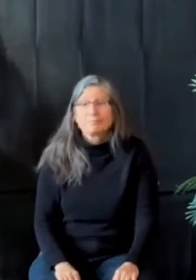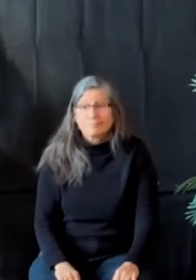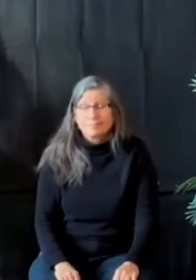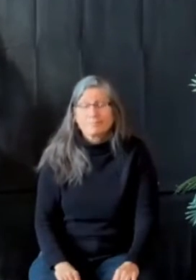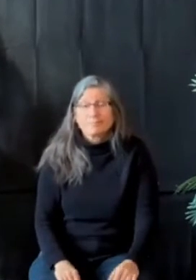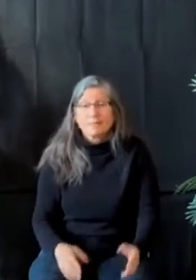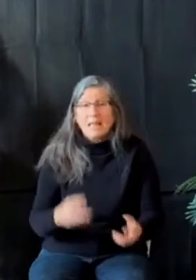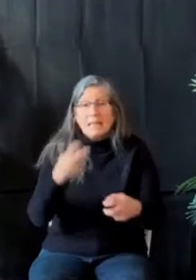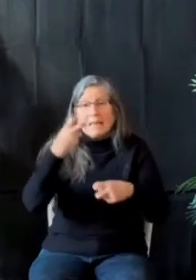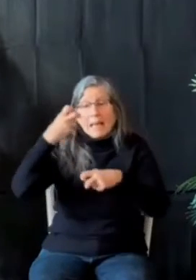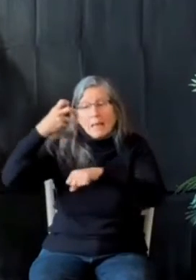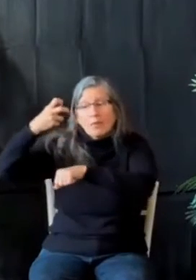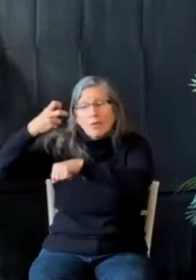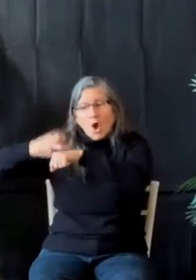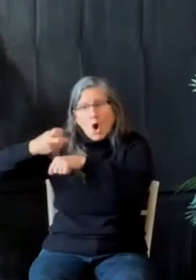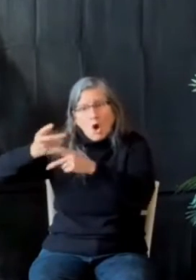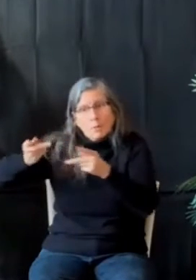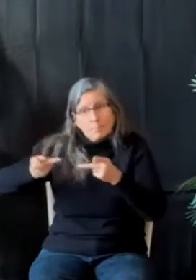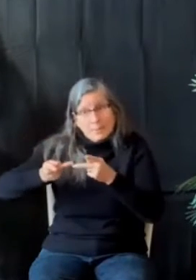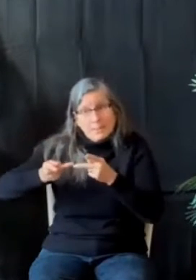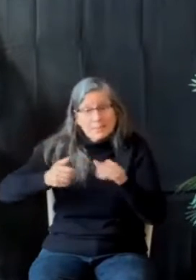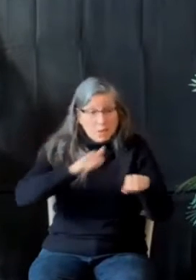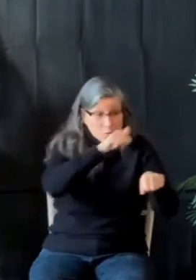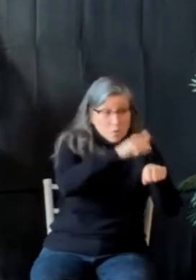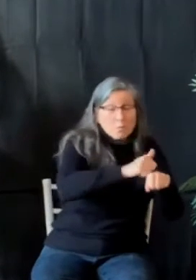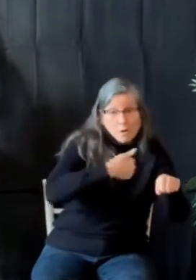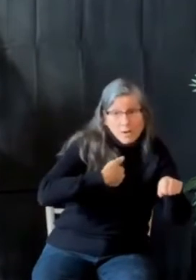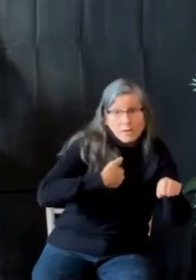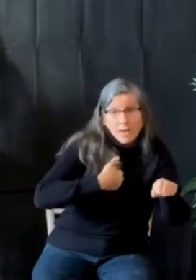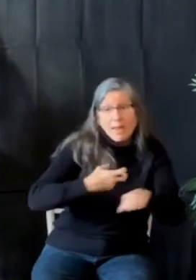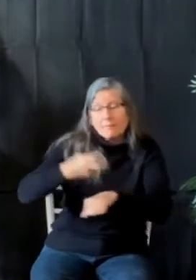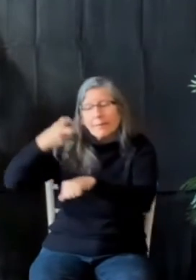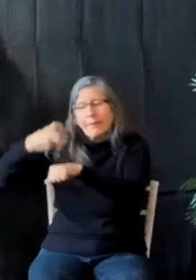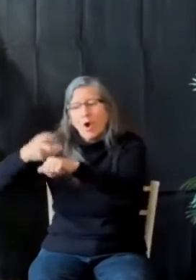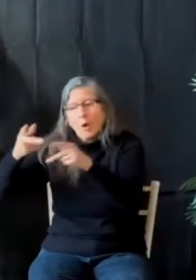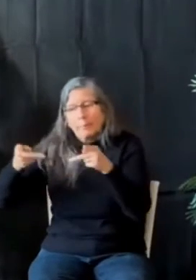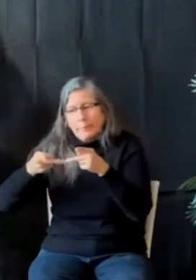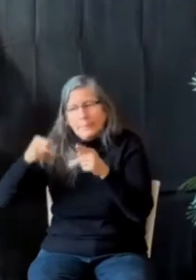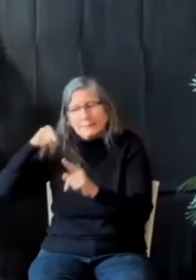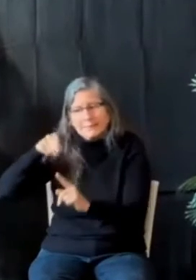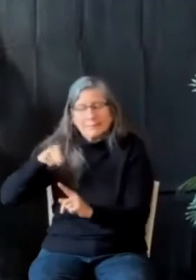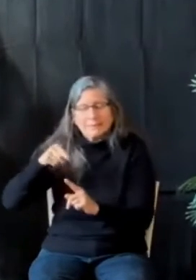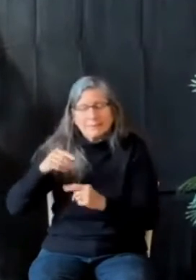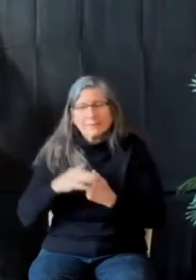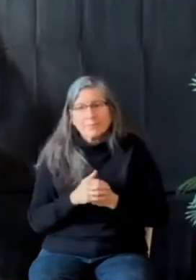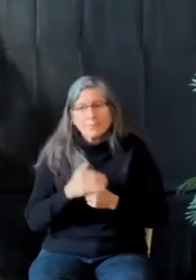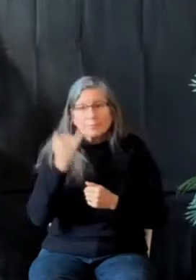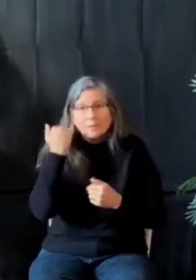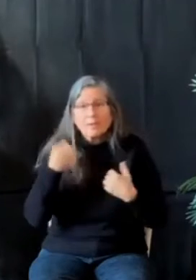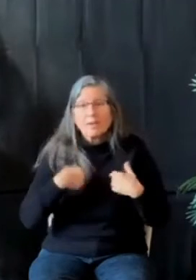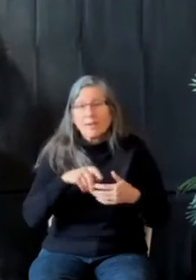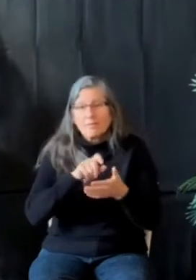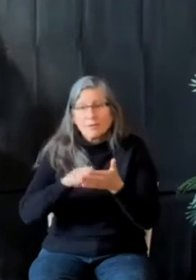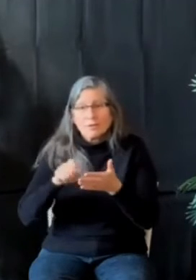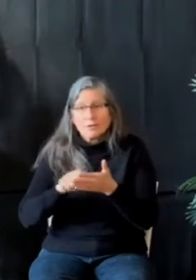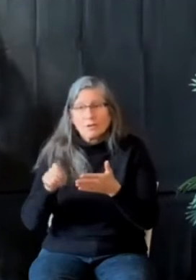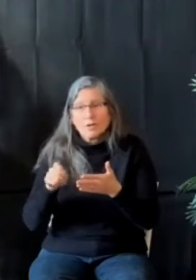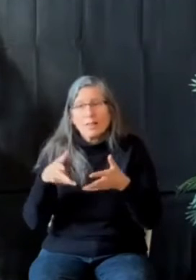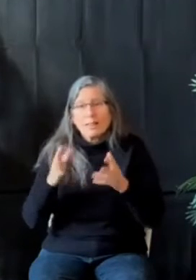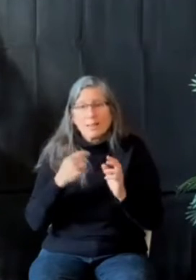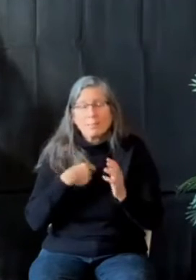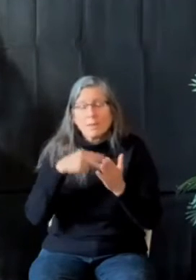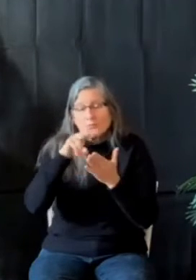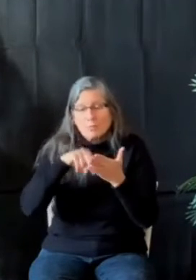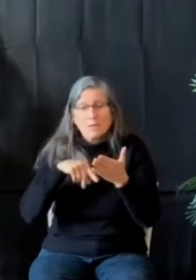Here's the hard place. We've got the rock and the hard place. Now, if you have your notes there in front of you, let me read this to